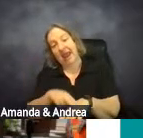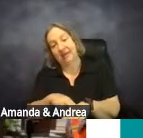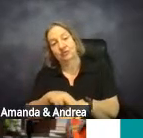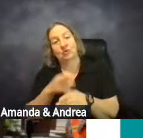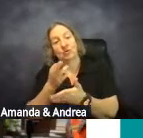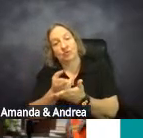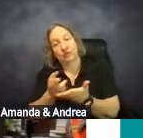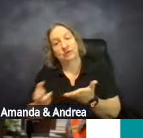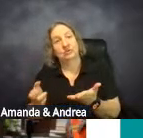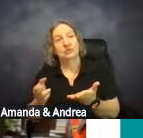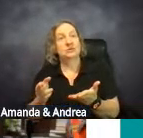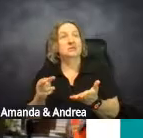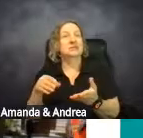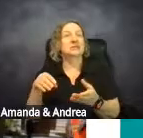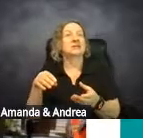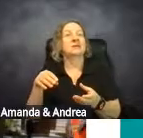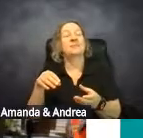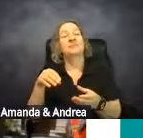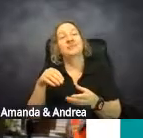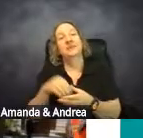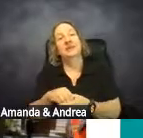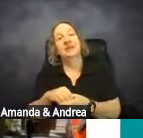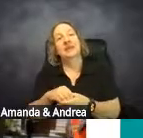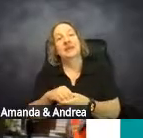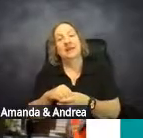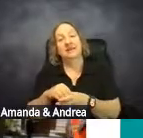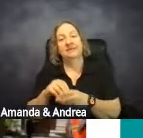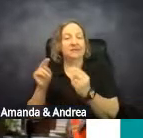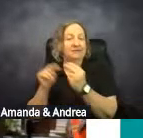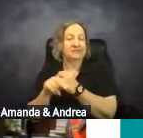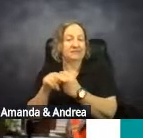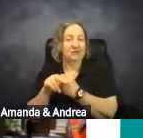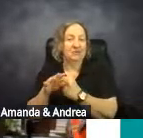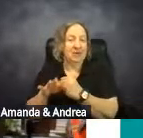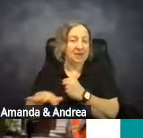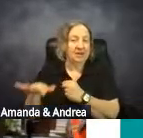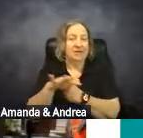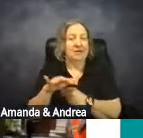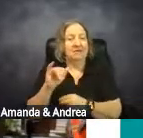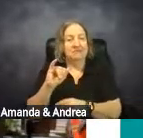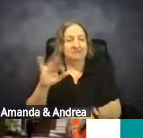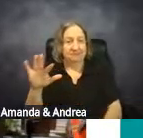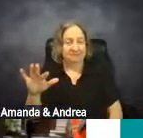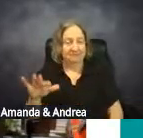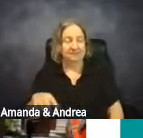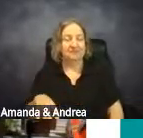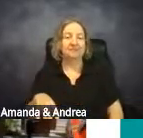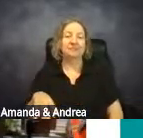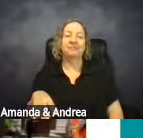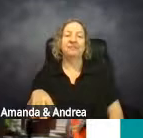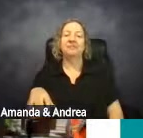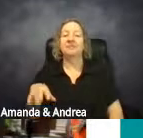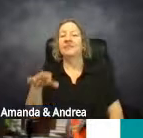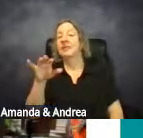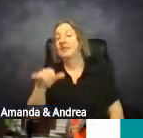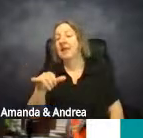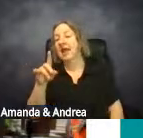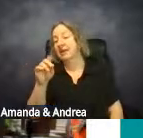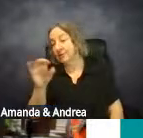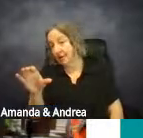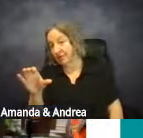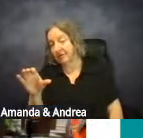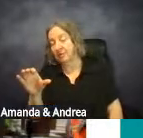within the corridor of I-5. So that document is